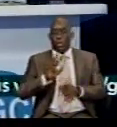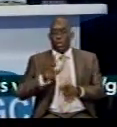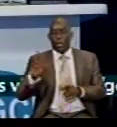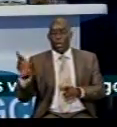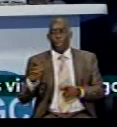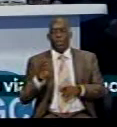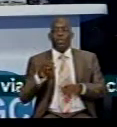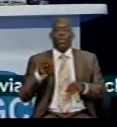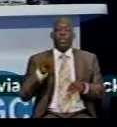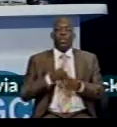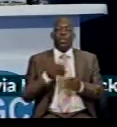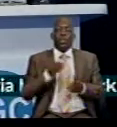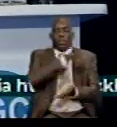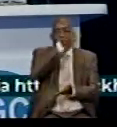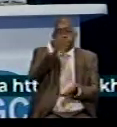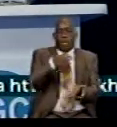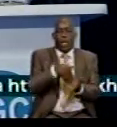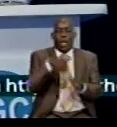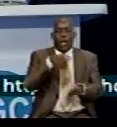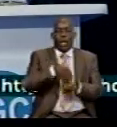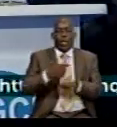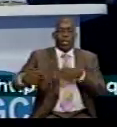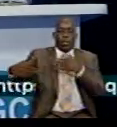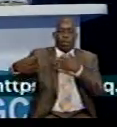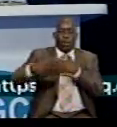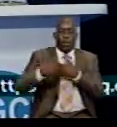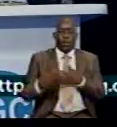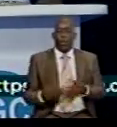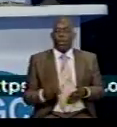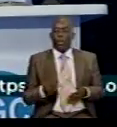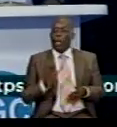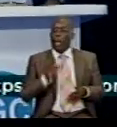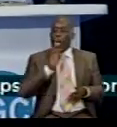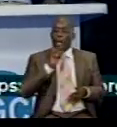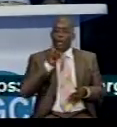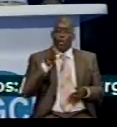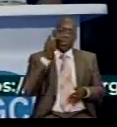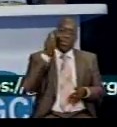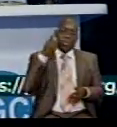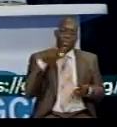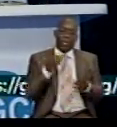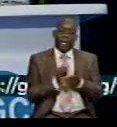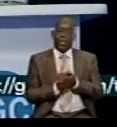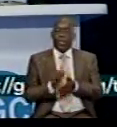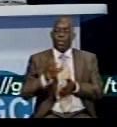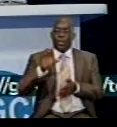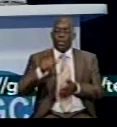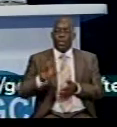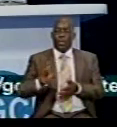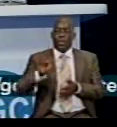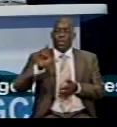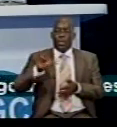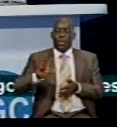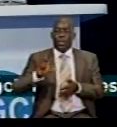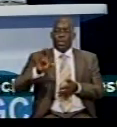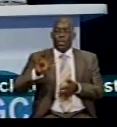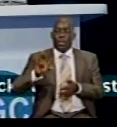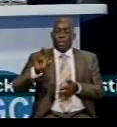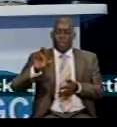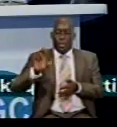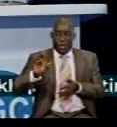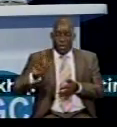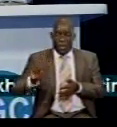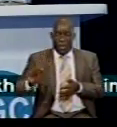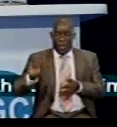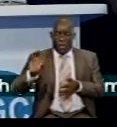milieu, at the back, derrière. Are you seeing that stick up? Est-ce que vous voyez ce bâton? Can you put those hands together?